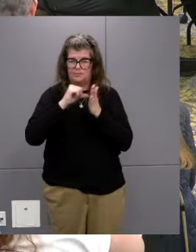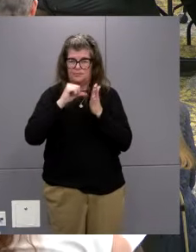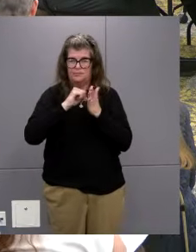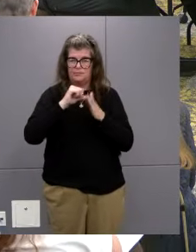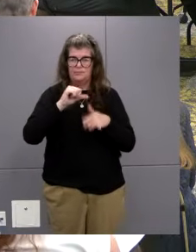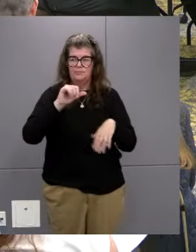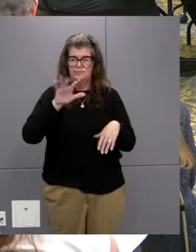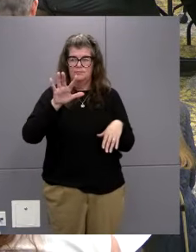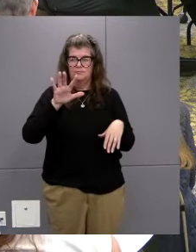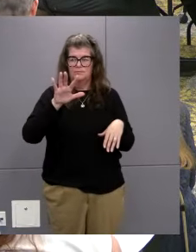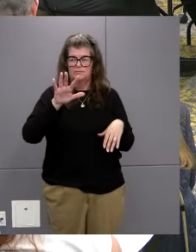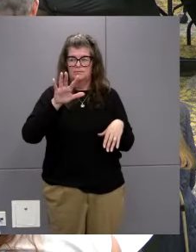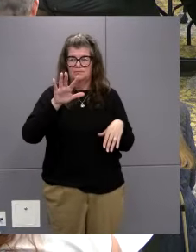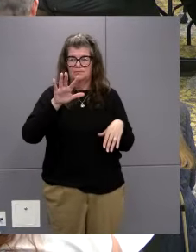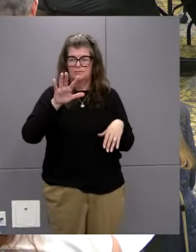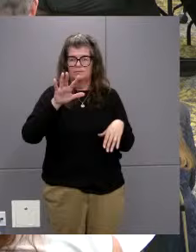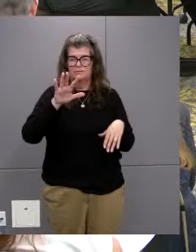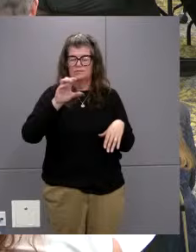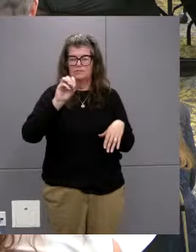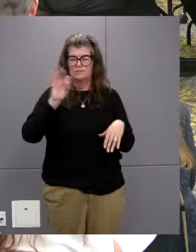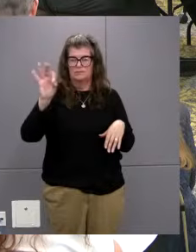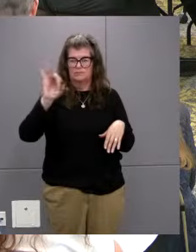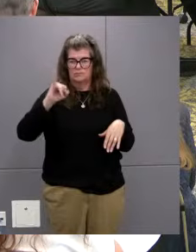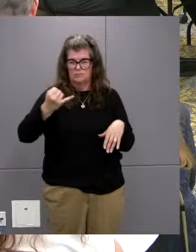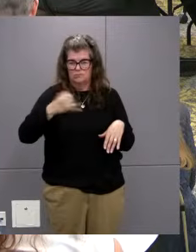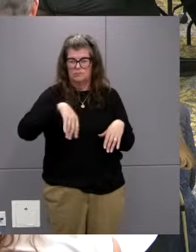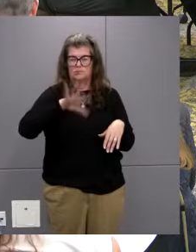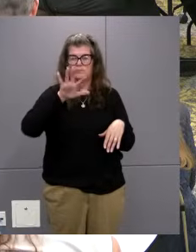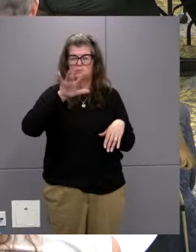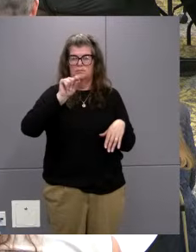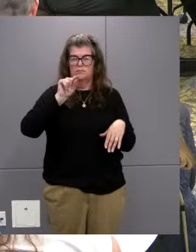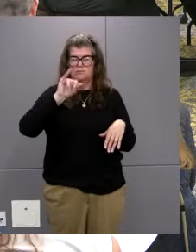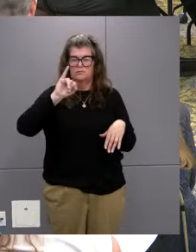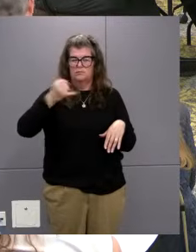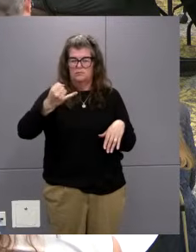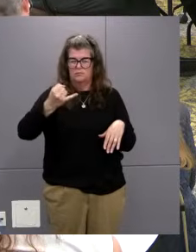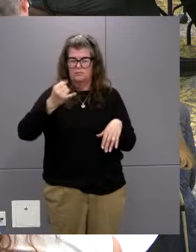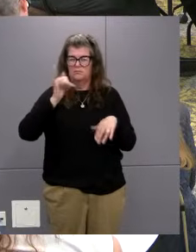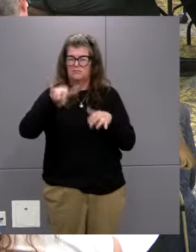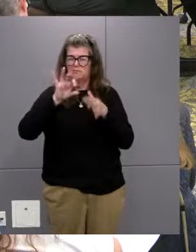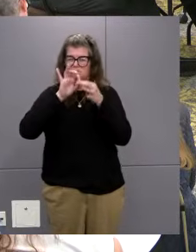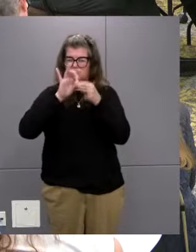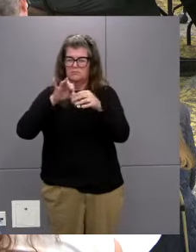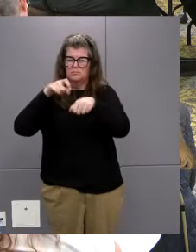519J and 520J. It has to do with the timing.